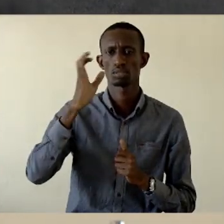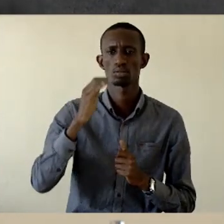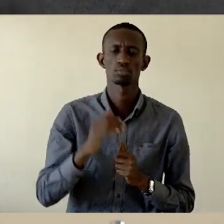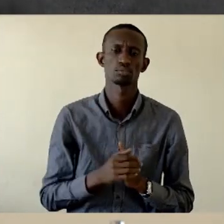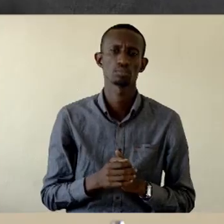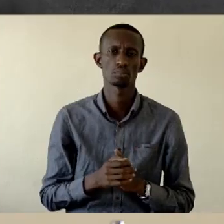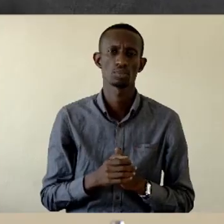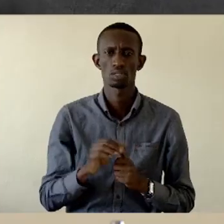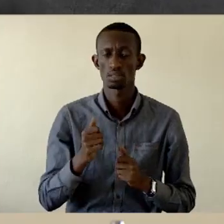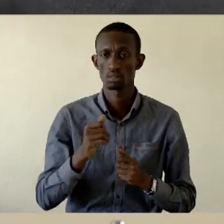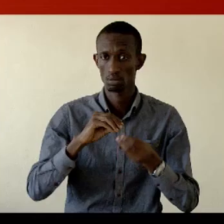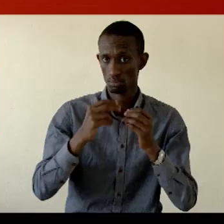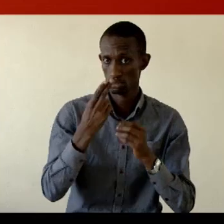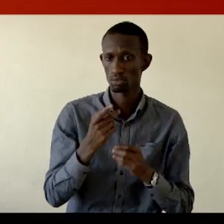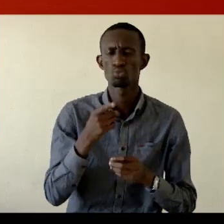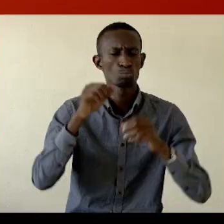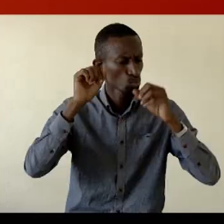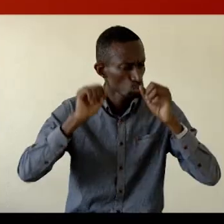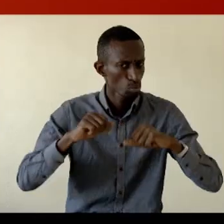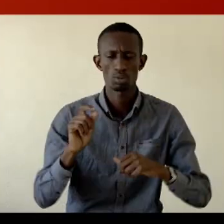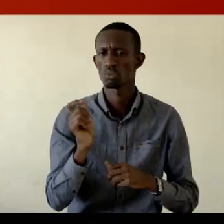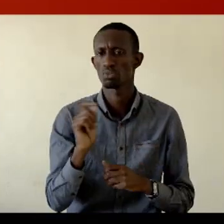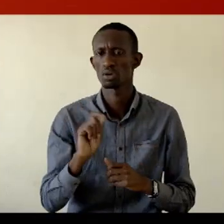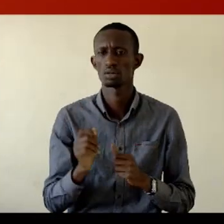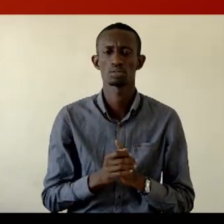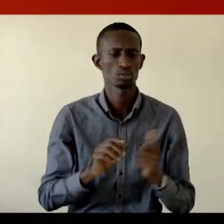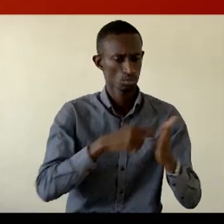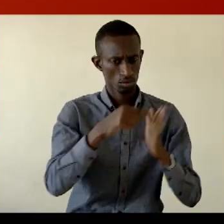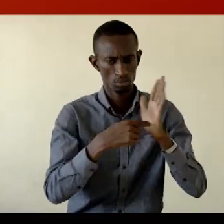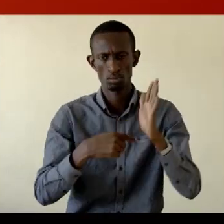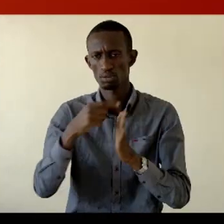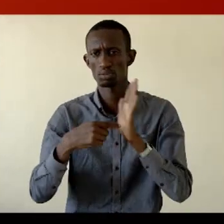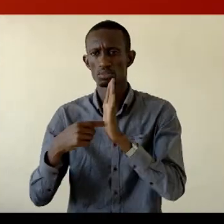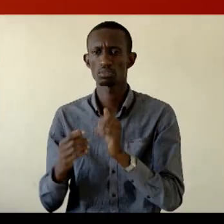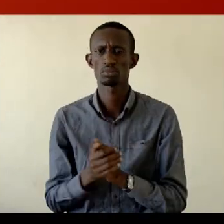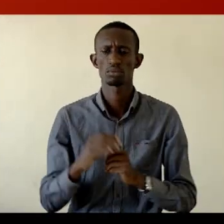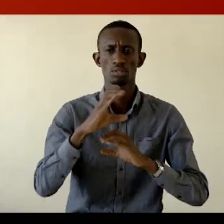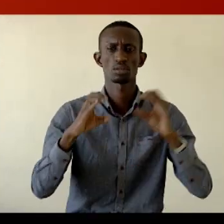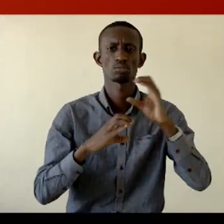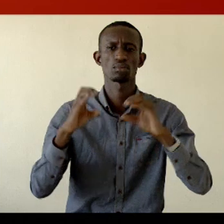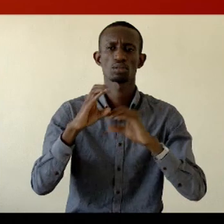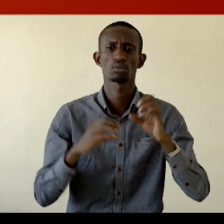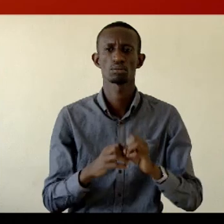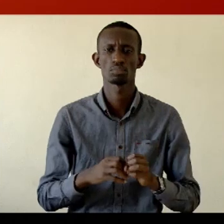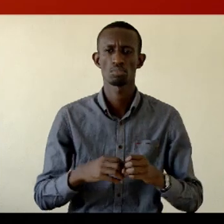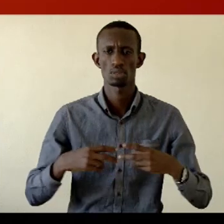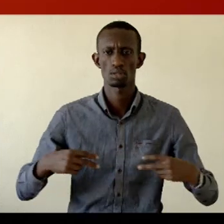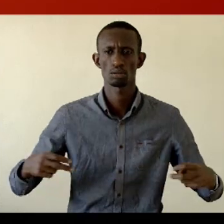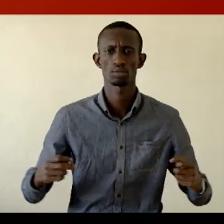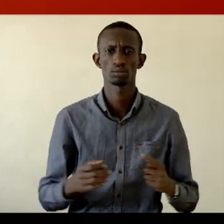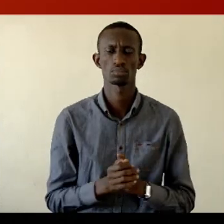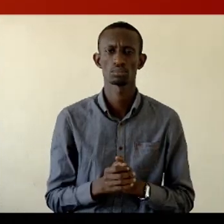3, you should be able to write the symbols of different chemical elements. And number 4, you determine the number